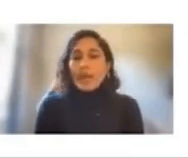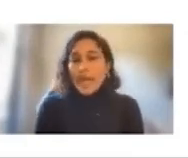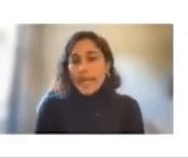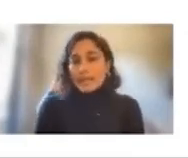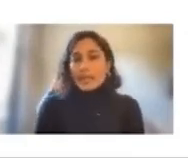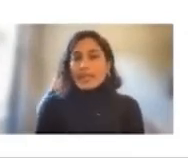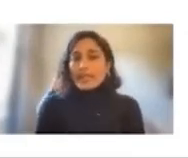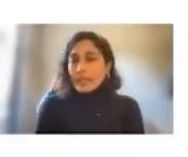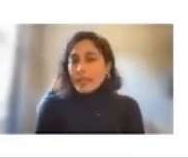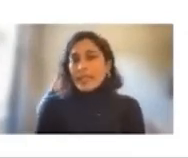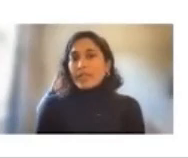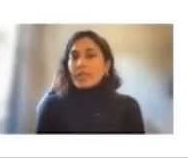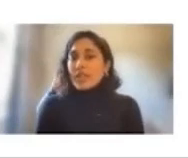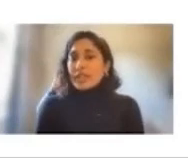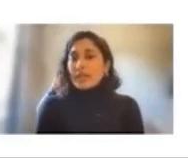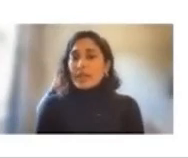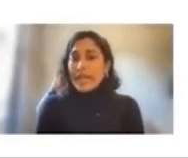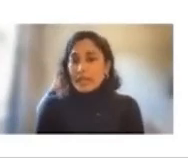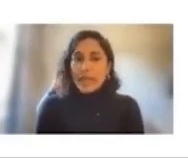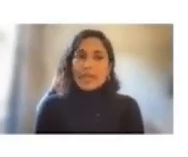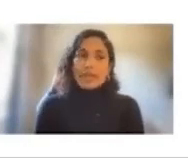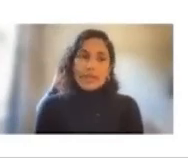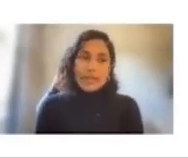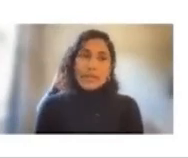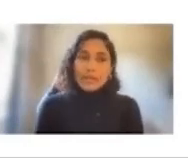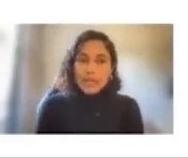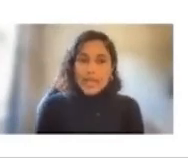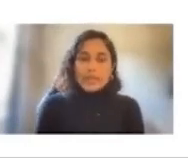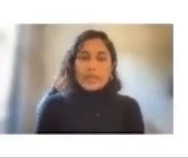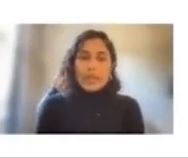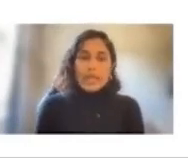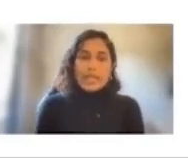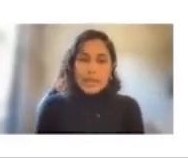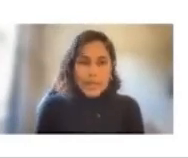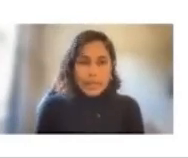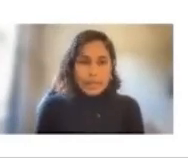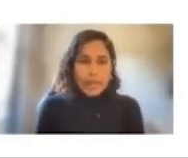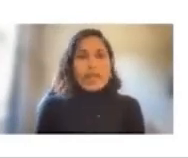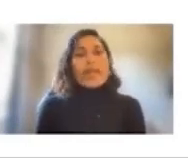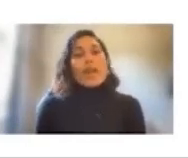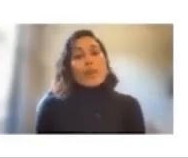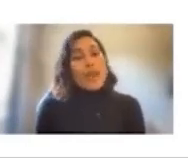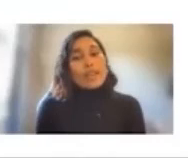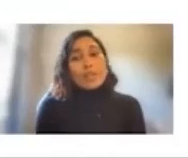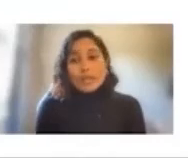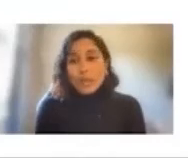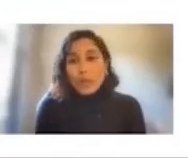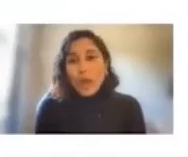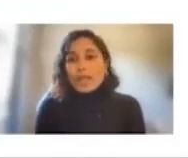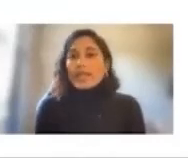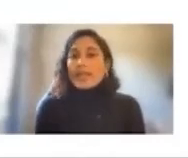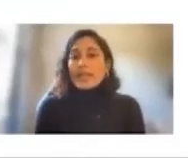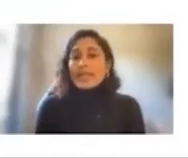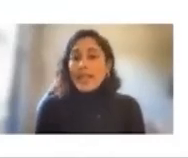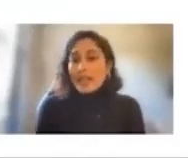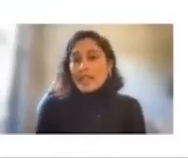find older age to be significantly associated with any of the characteristics we looked at using the 2011 data set, we found in